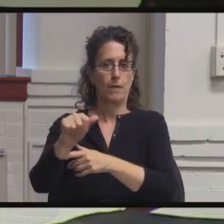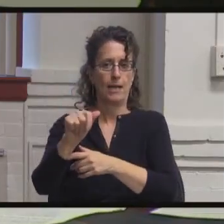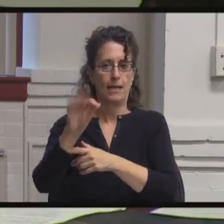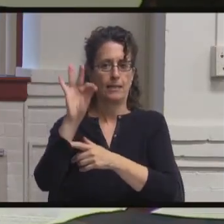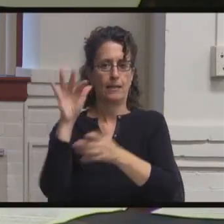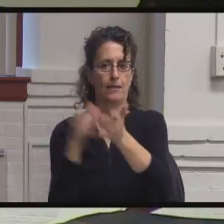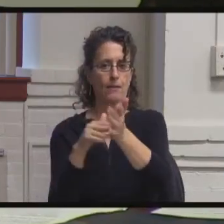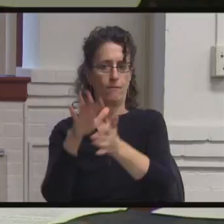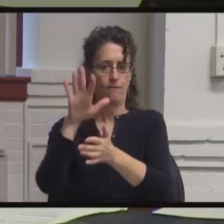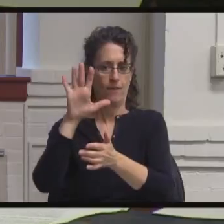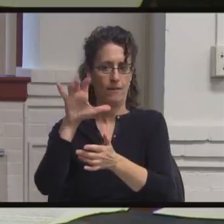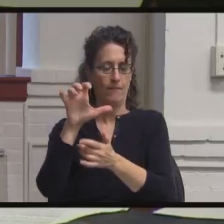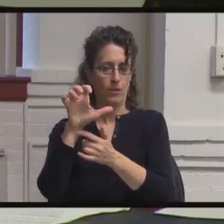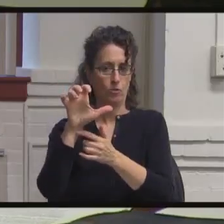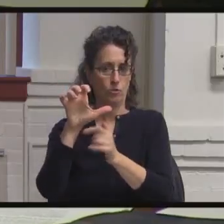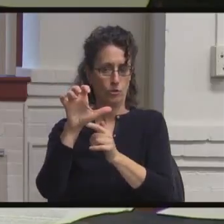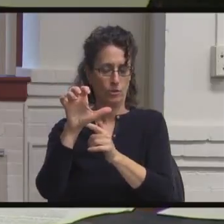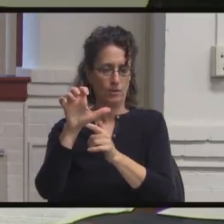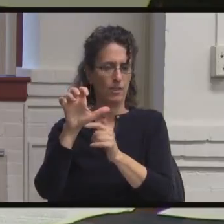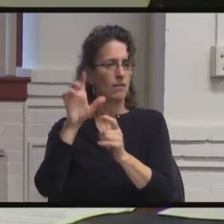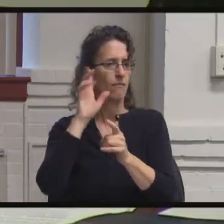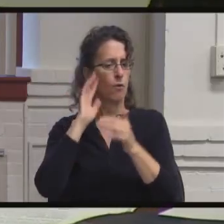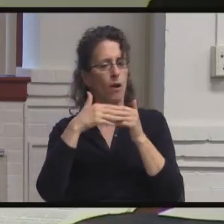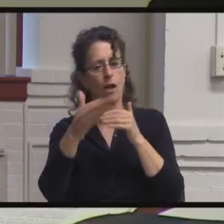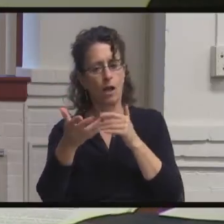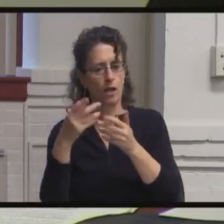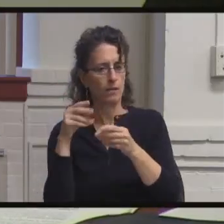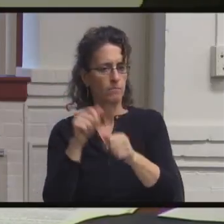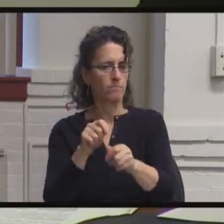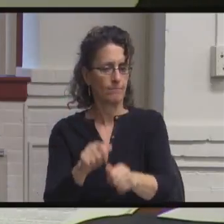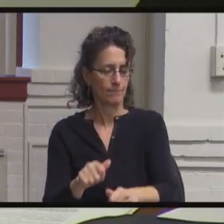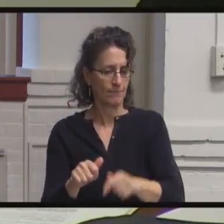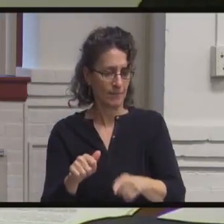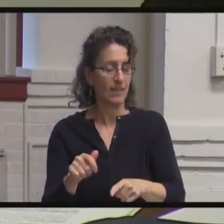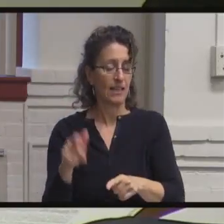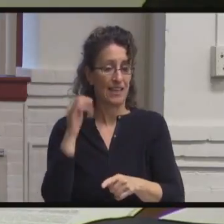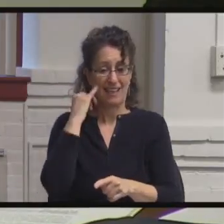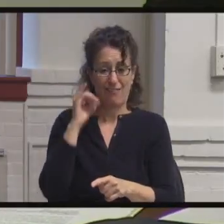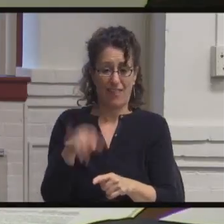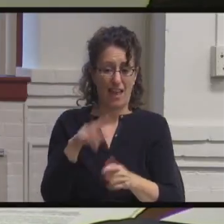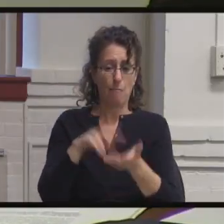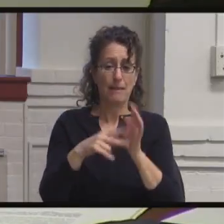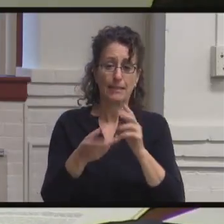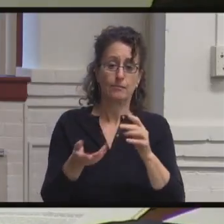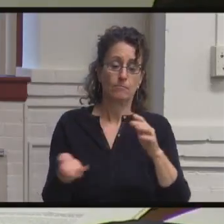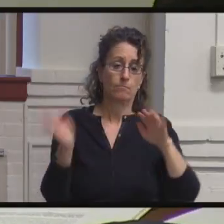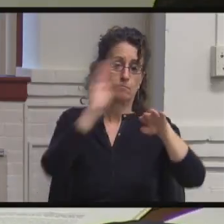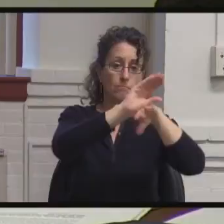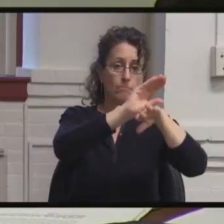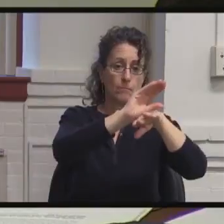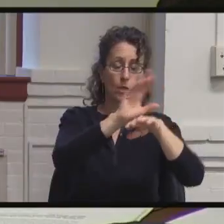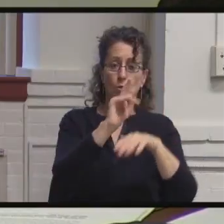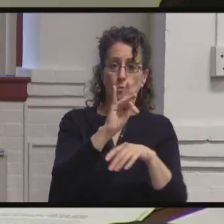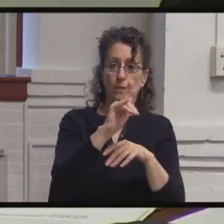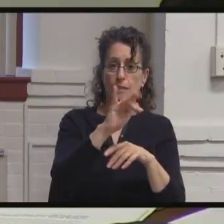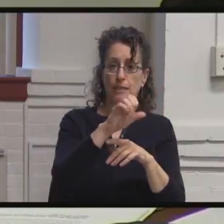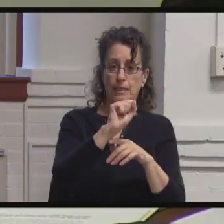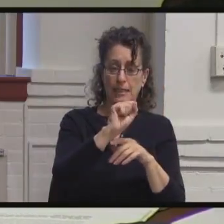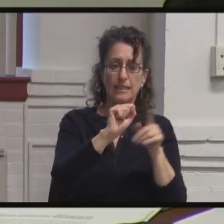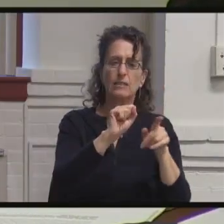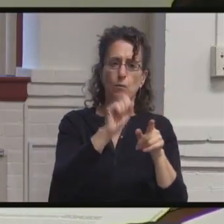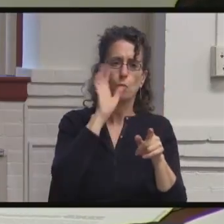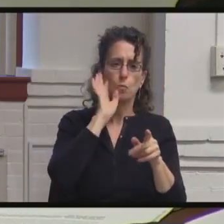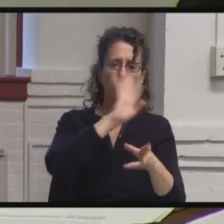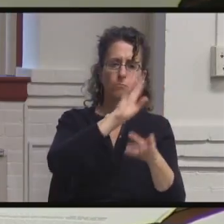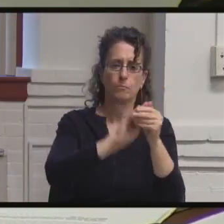prorated, that would bring the utilities fund expenditures to 8.7% of the annual budget, so very close